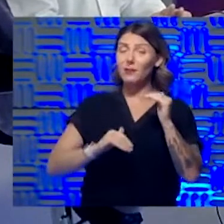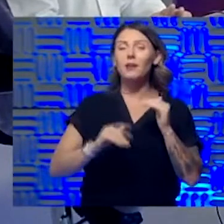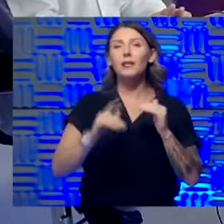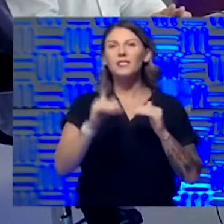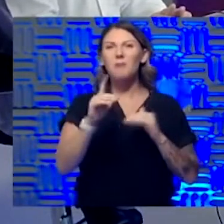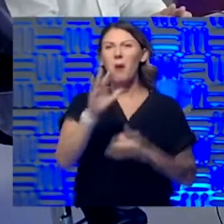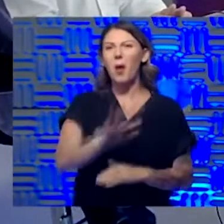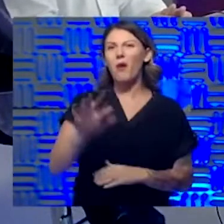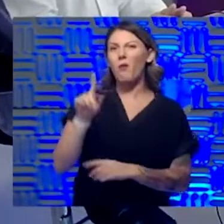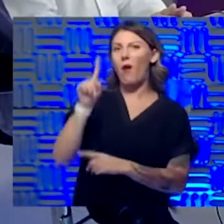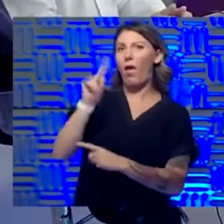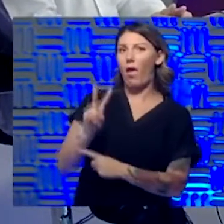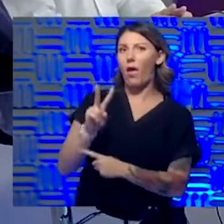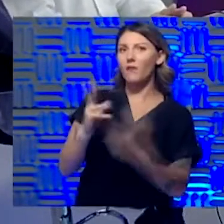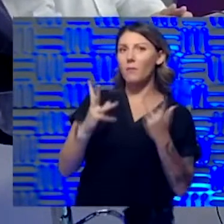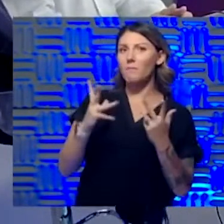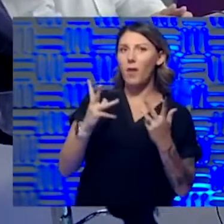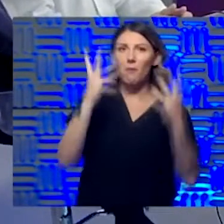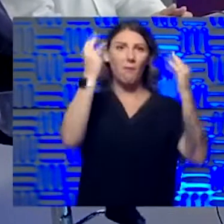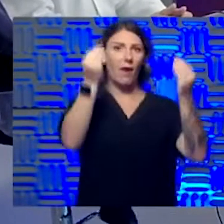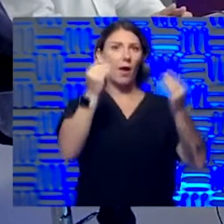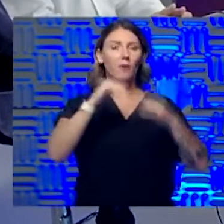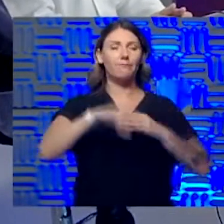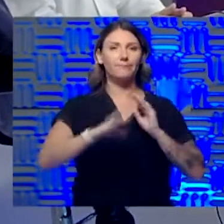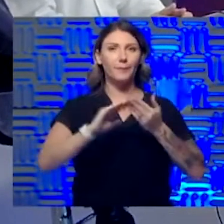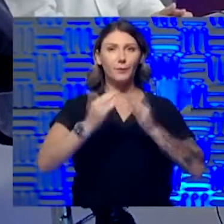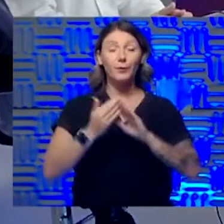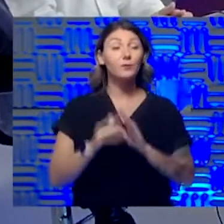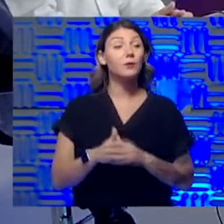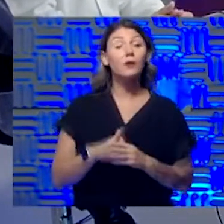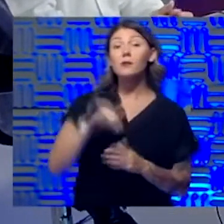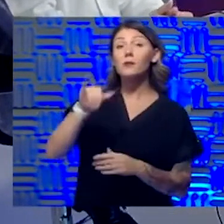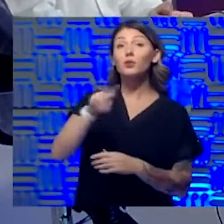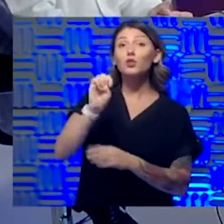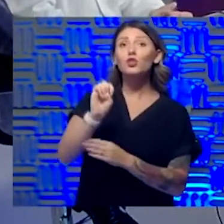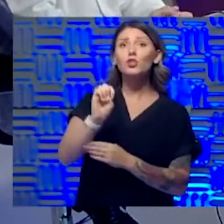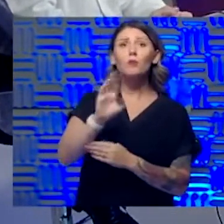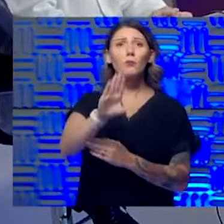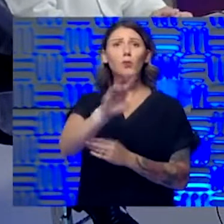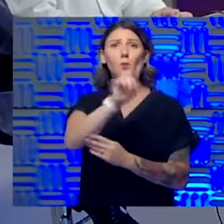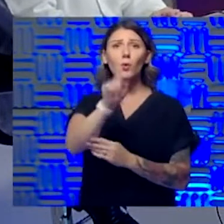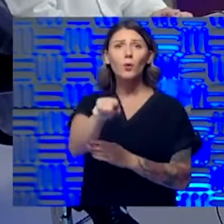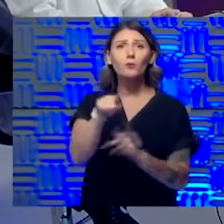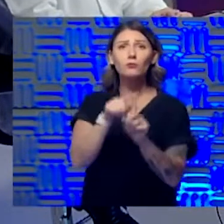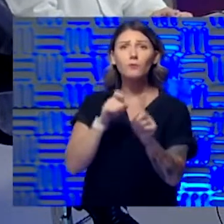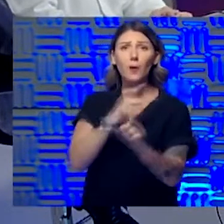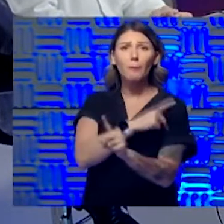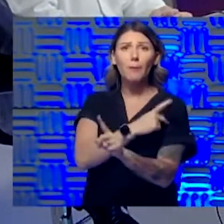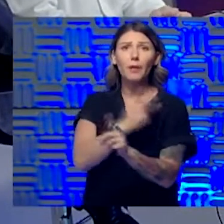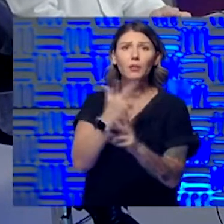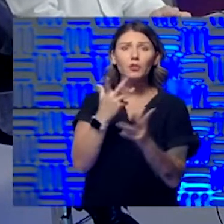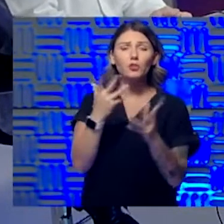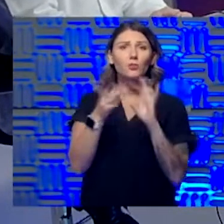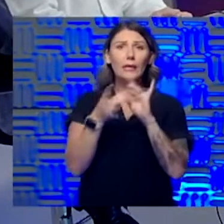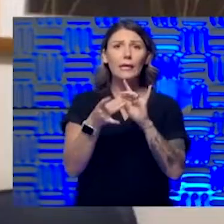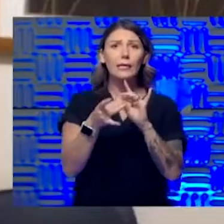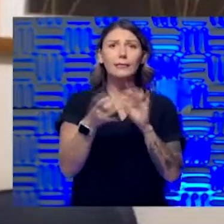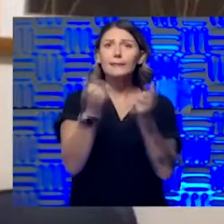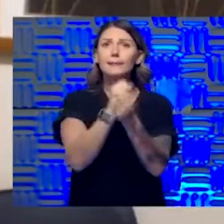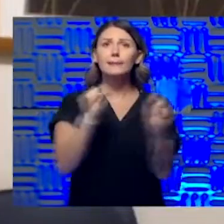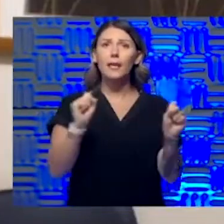about half of what we think it may be in the community. Yeah. Jamie, what kind of questions are you getting from patients about safety and what they need to do?